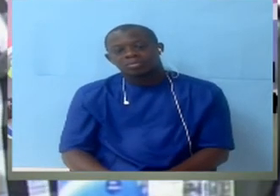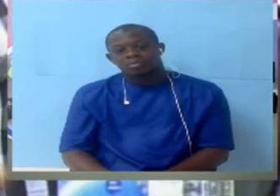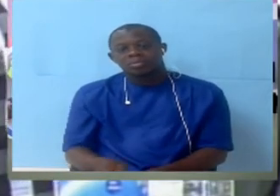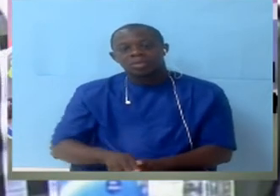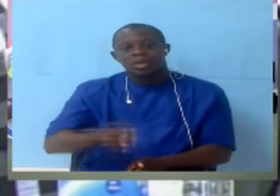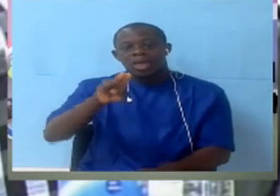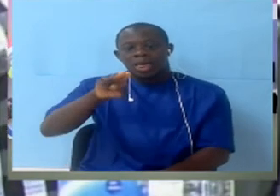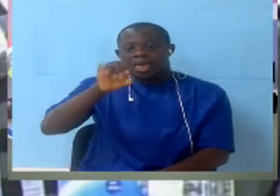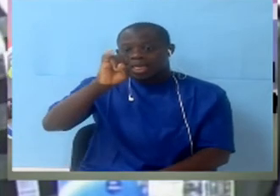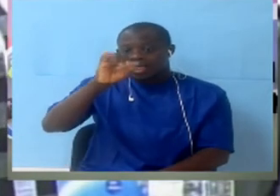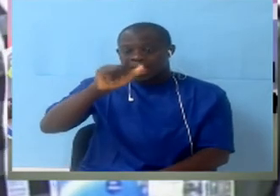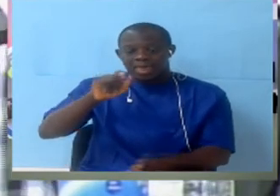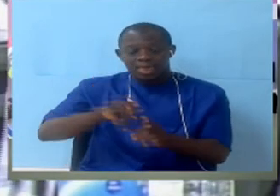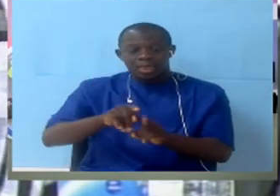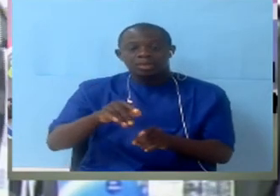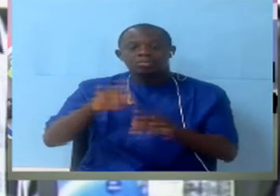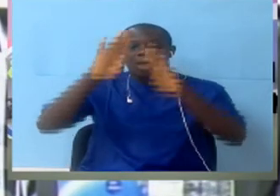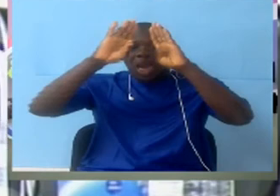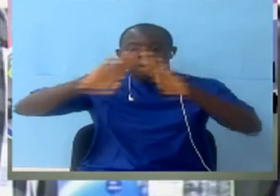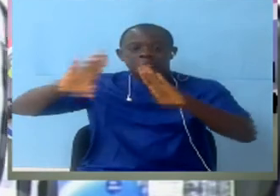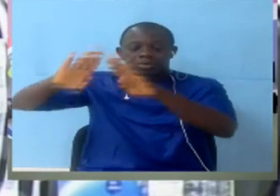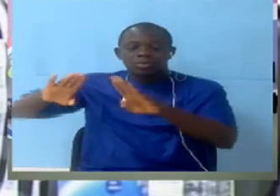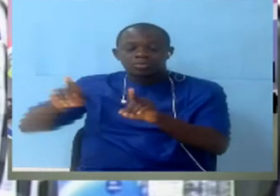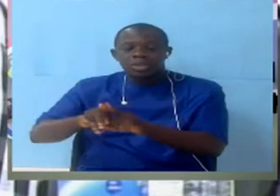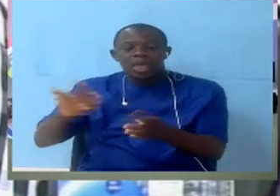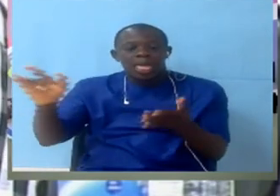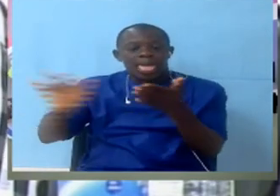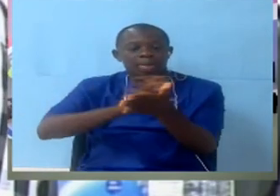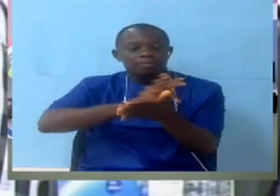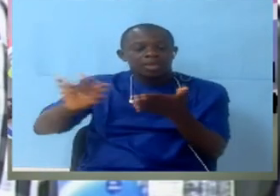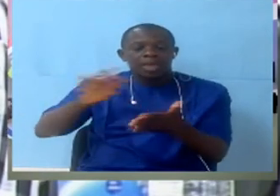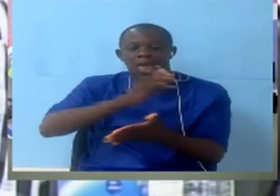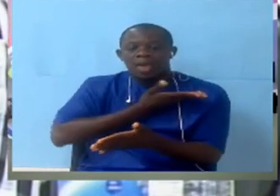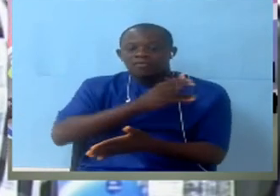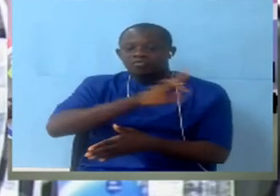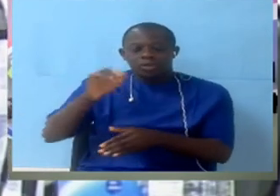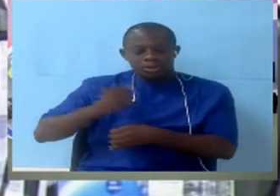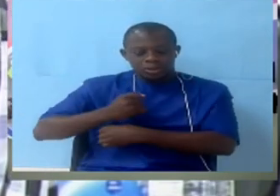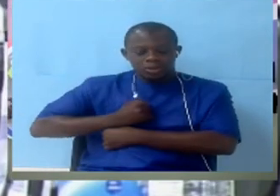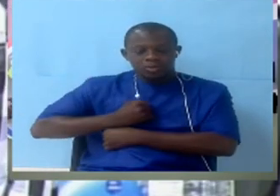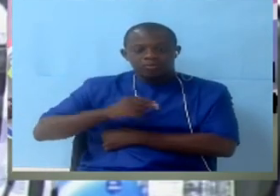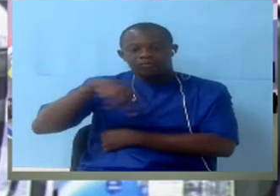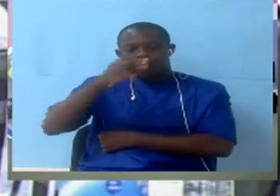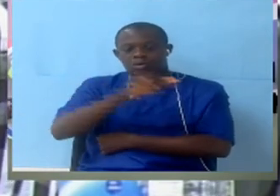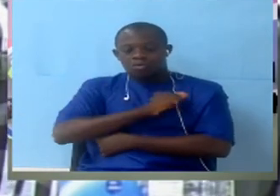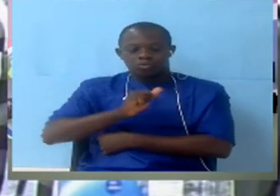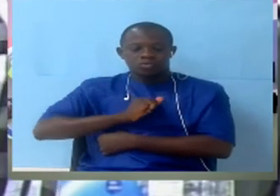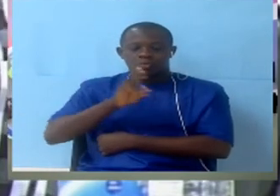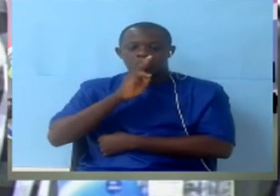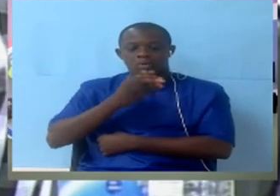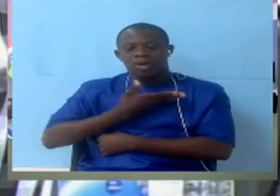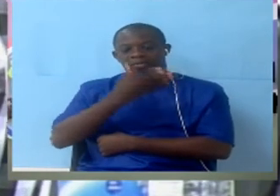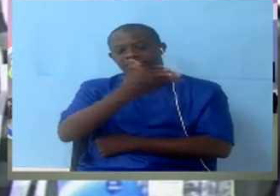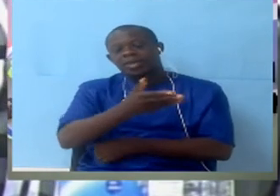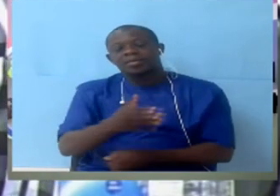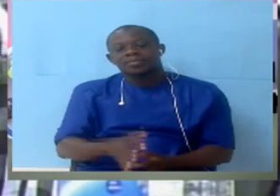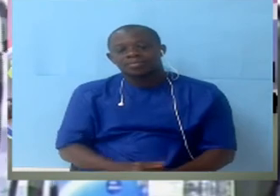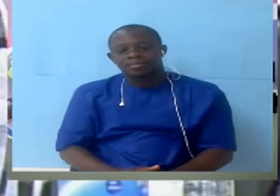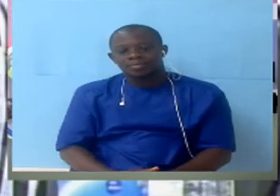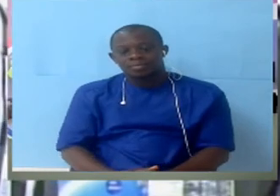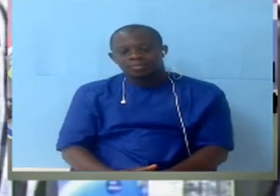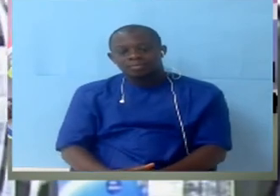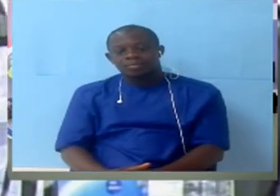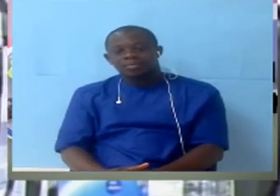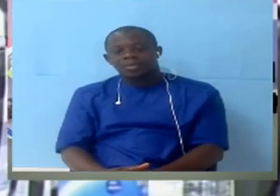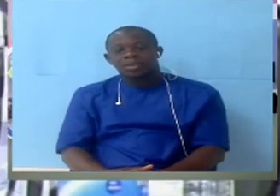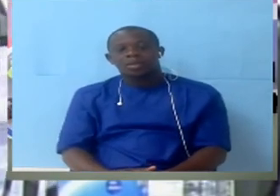was no security for Puntol Fong. The NIA, every place was cleared. In fact, there was no security for us who were another soldier from the